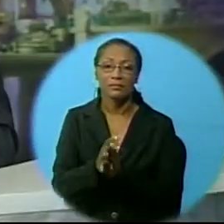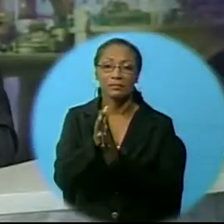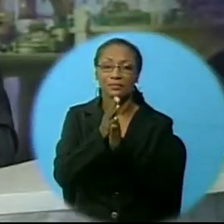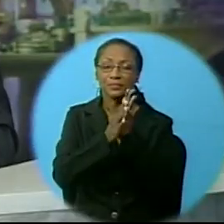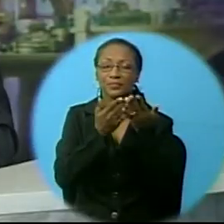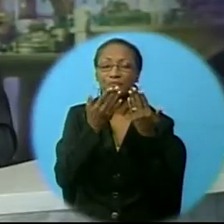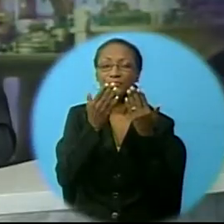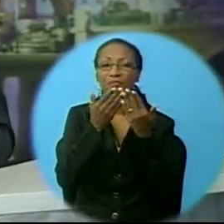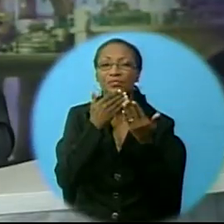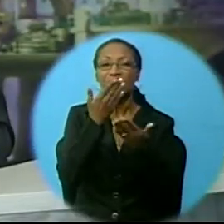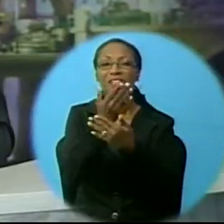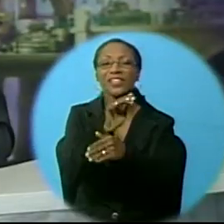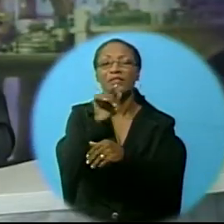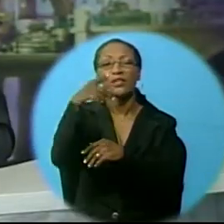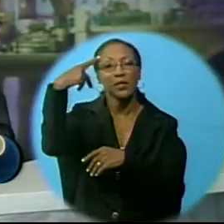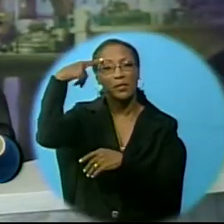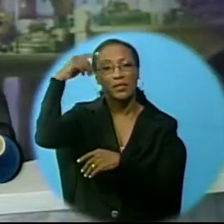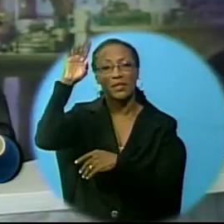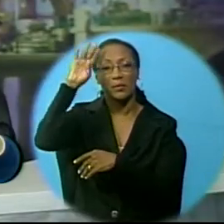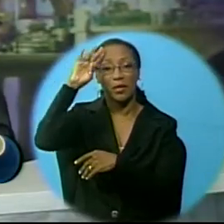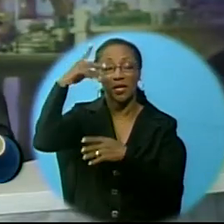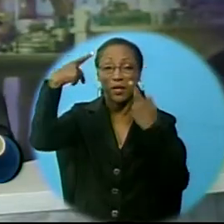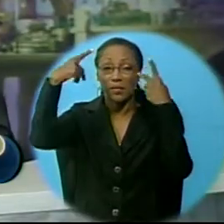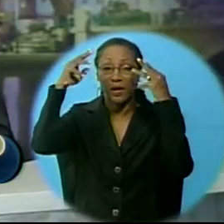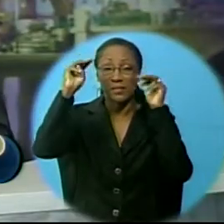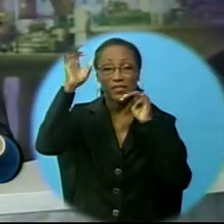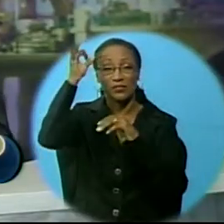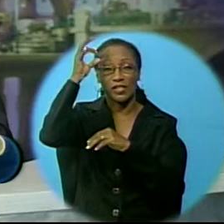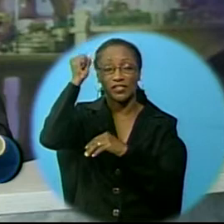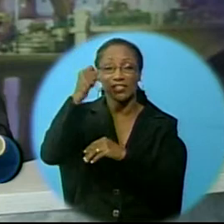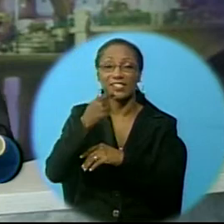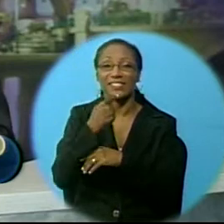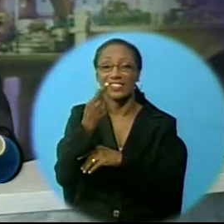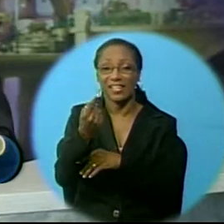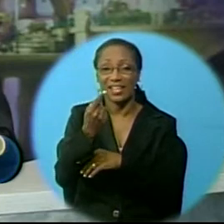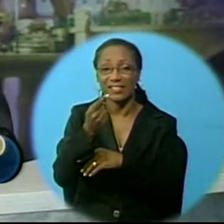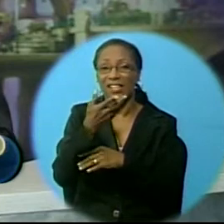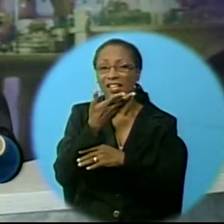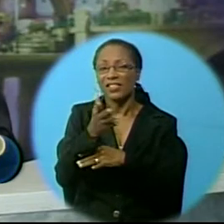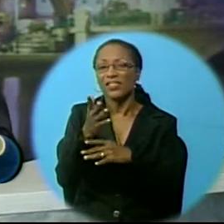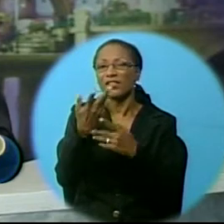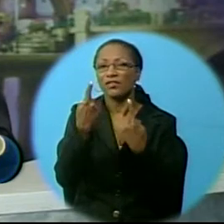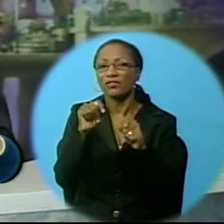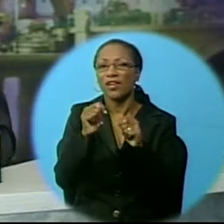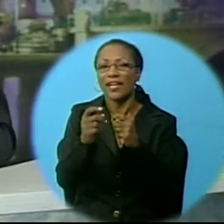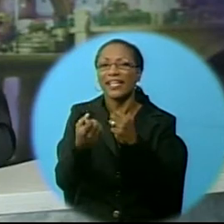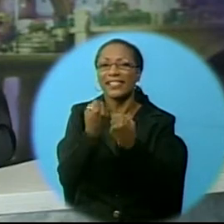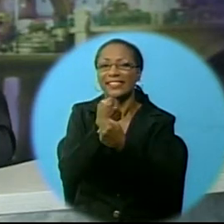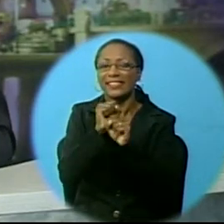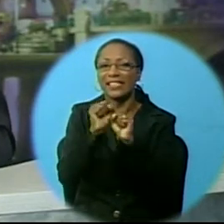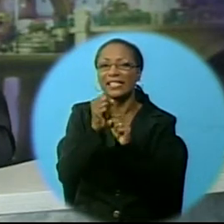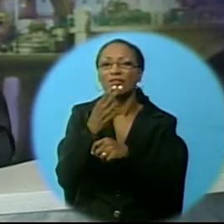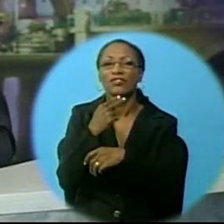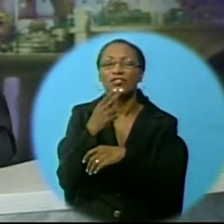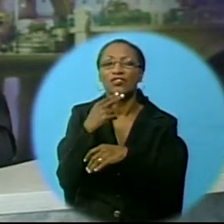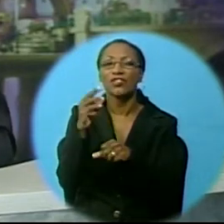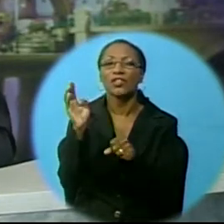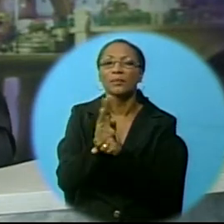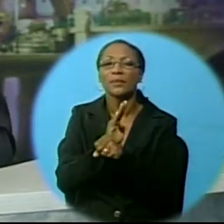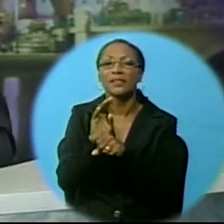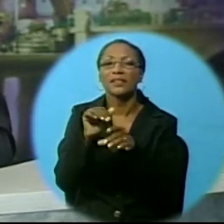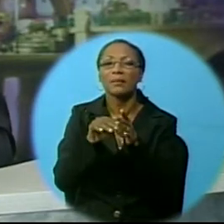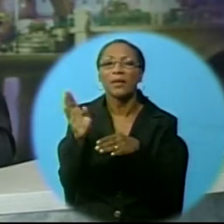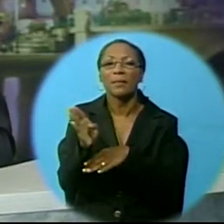A very good evening to you. I'm Pearson Bowen. Prime Minister Frendel Stuart says Cabinet has already intervened to save the sugar industry